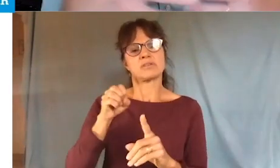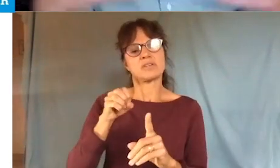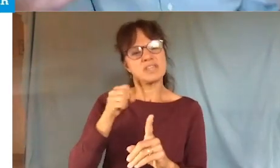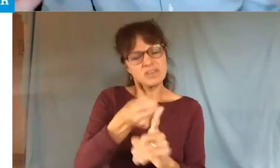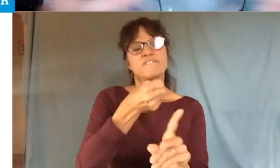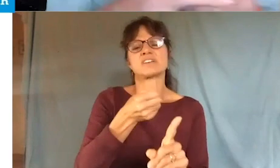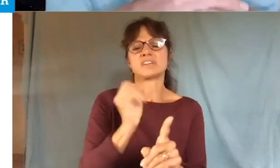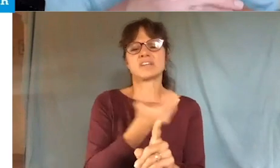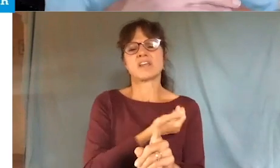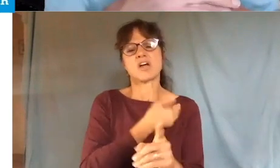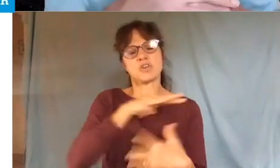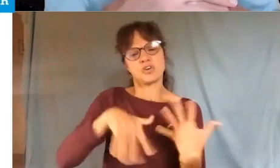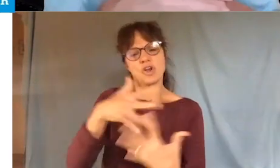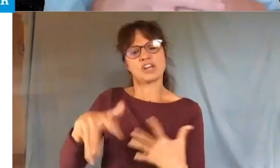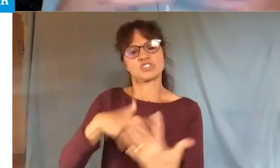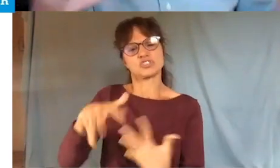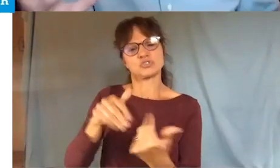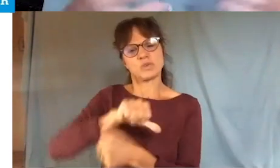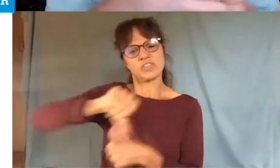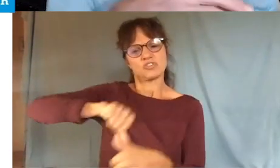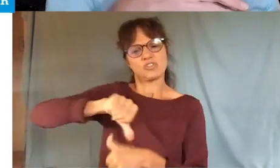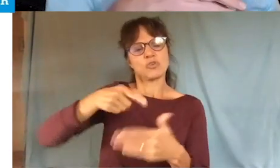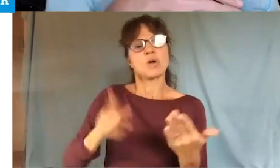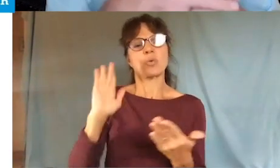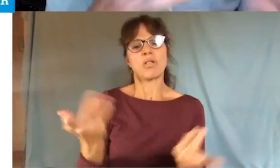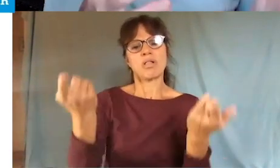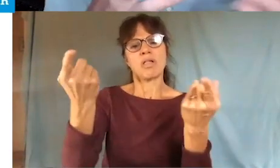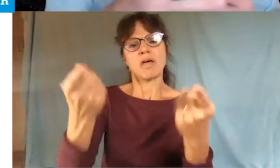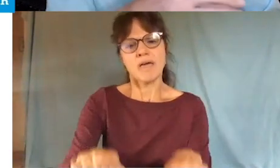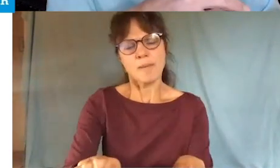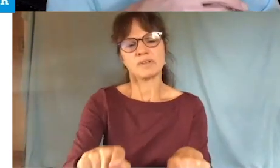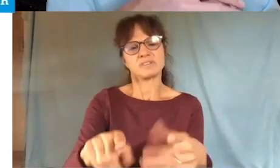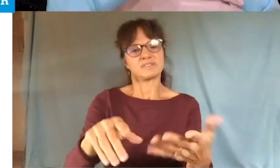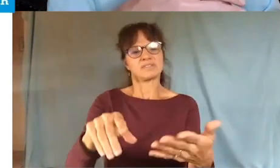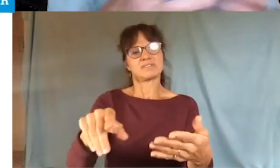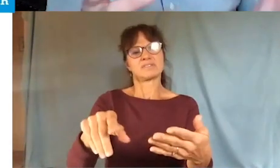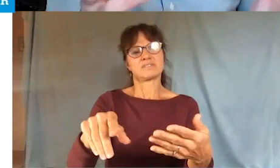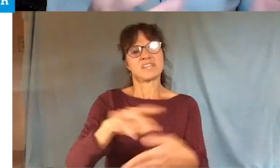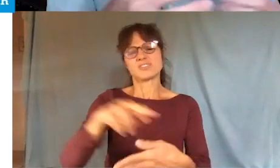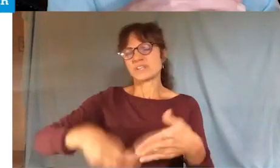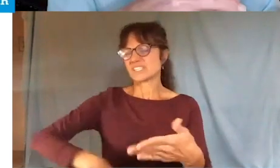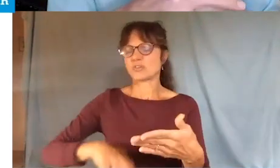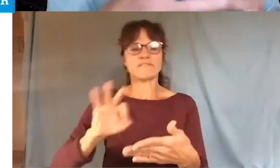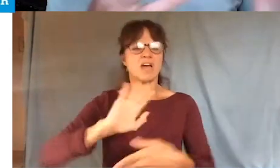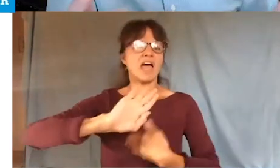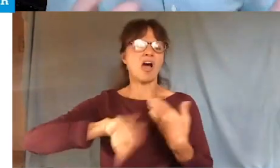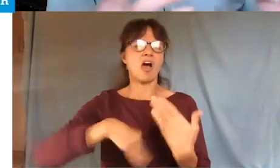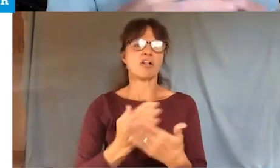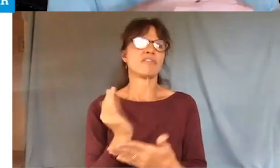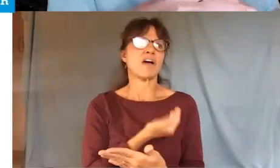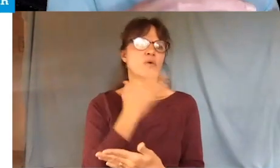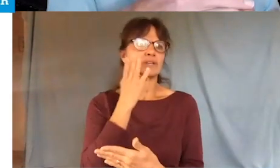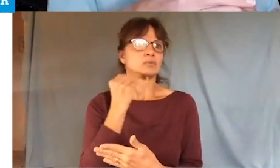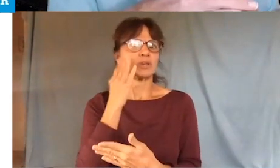our interactions with one another? And what is going to happen as a result of these experiences that we've had? We've never